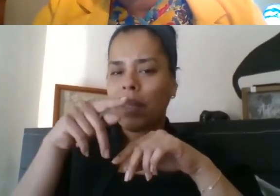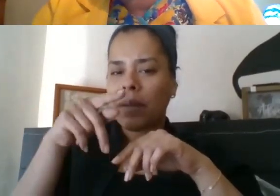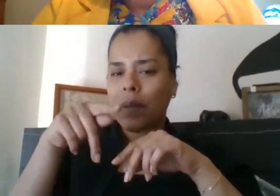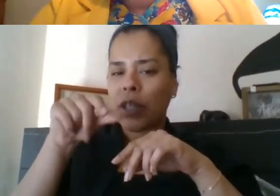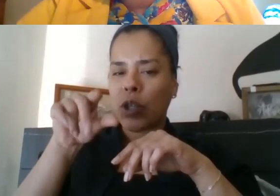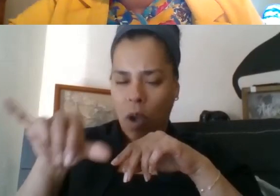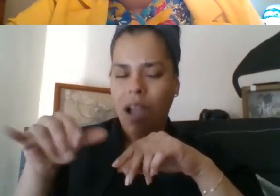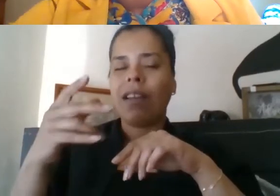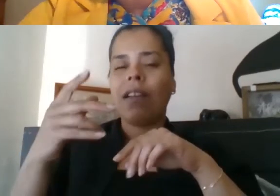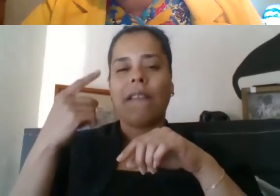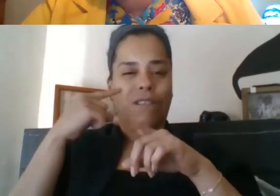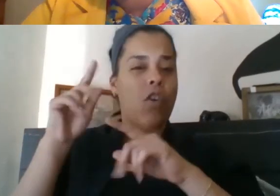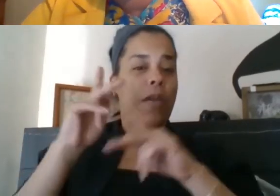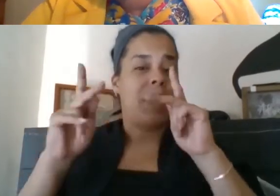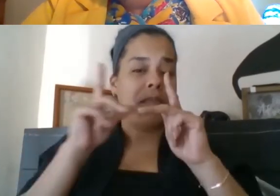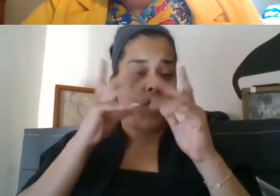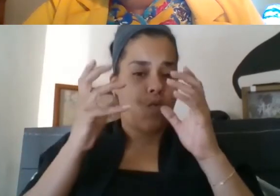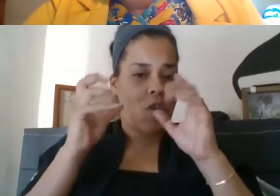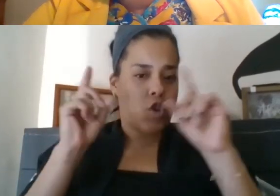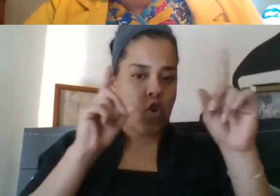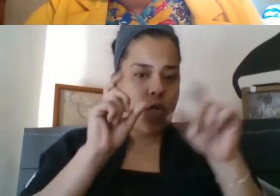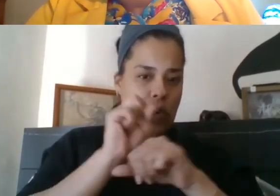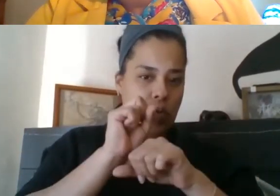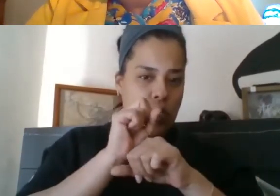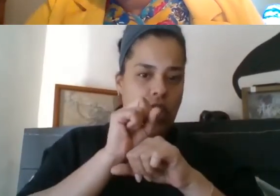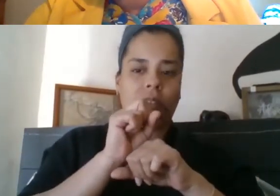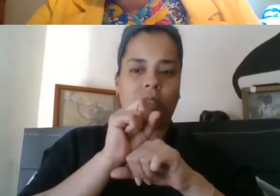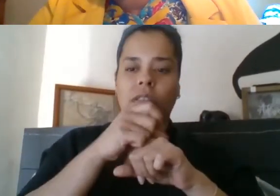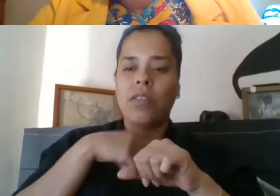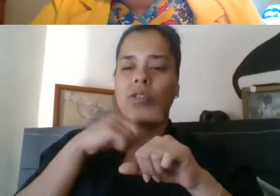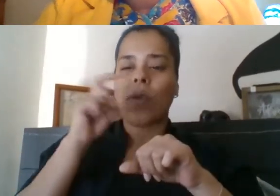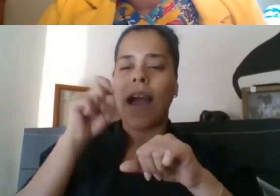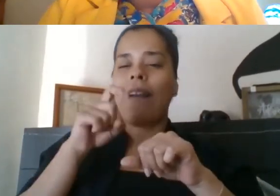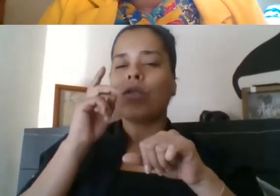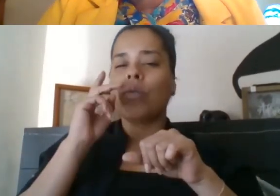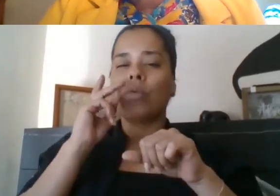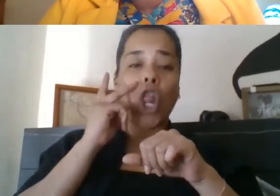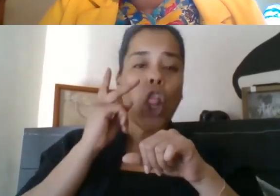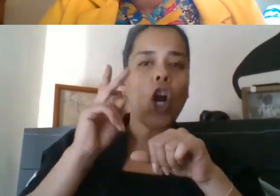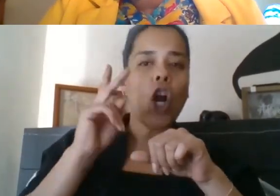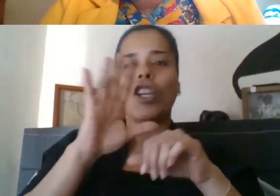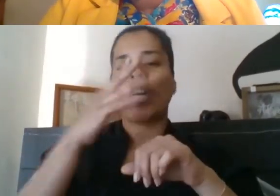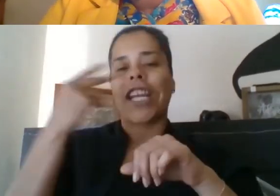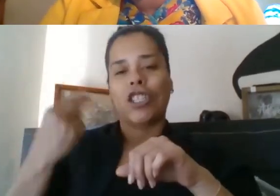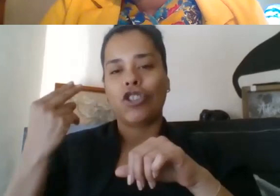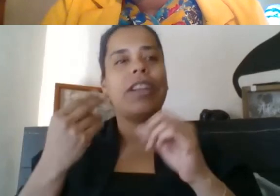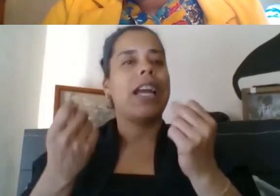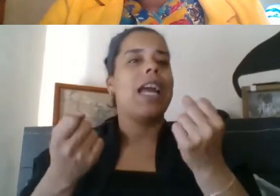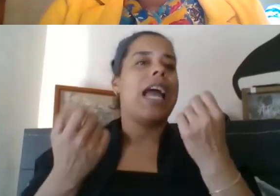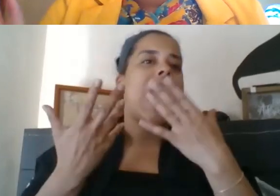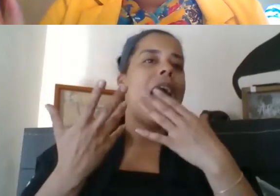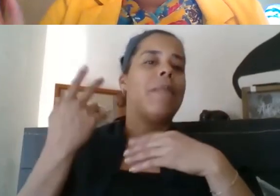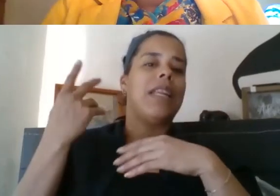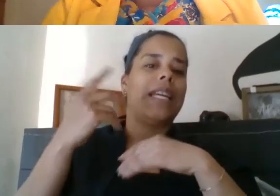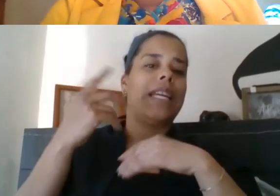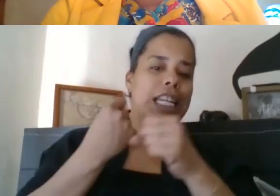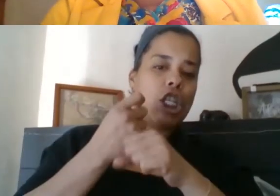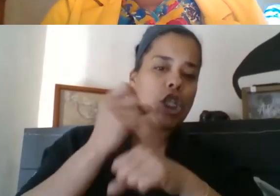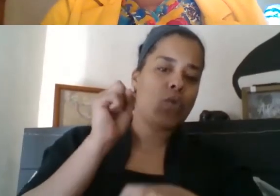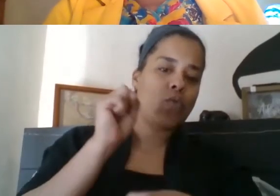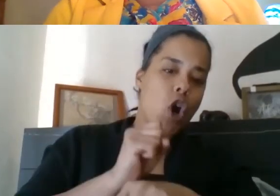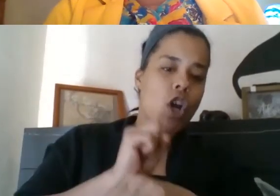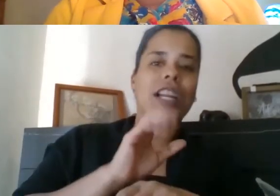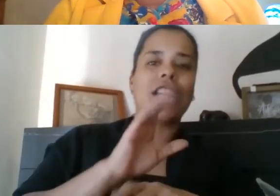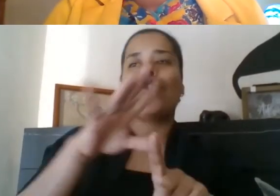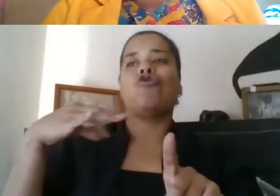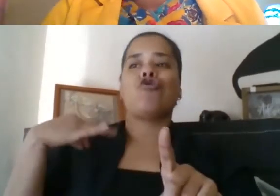want to go to work. And I have to look at how many years you've worked and your credits. So do not